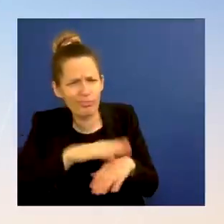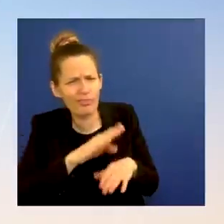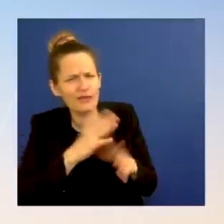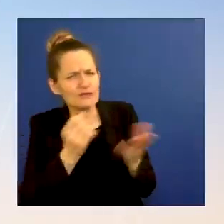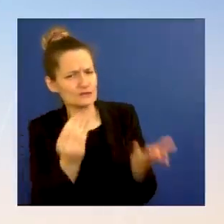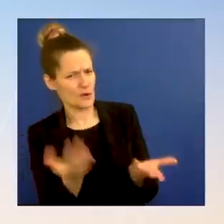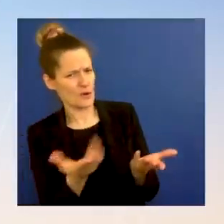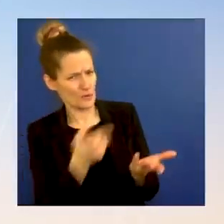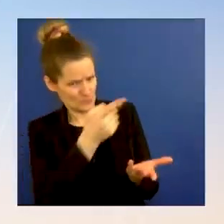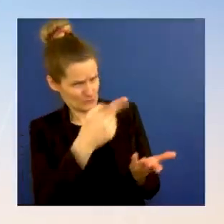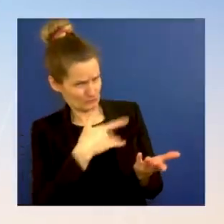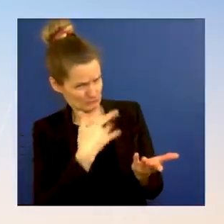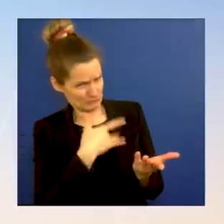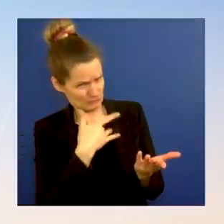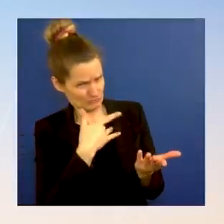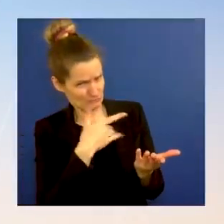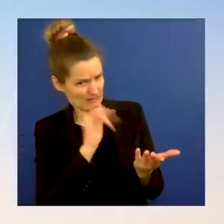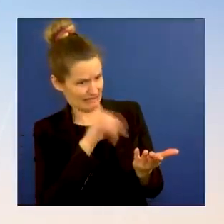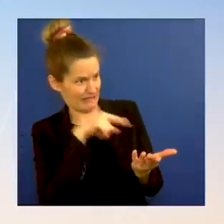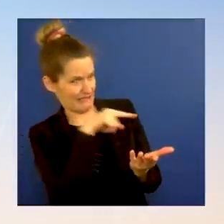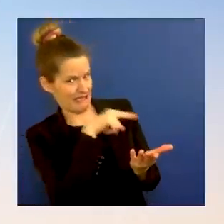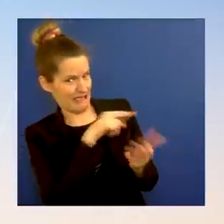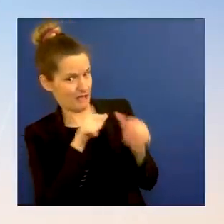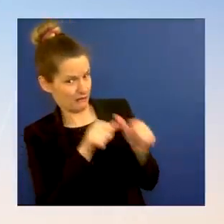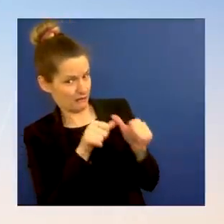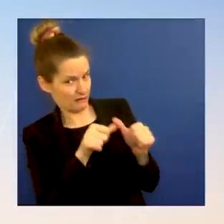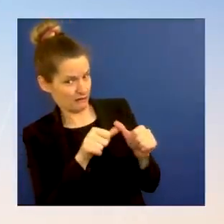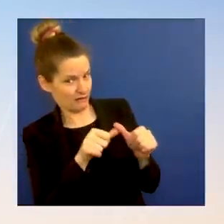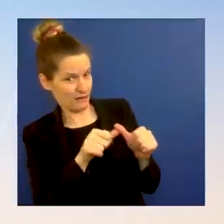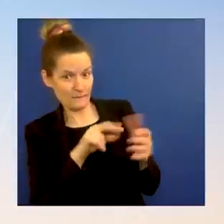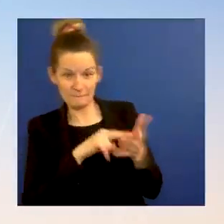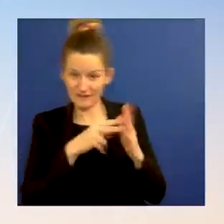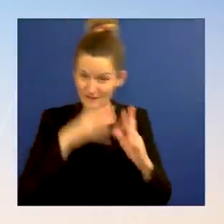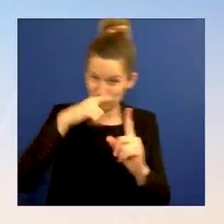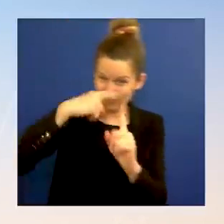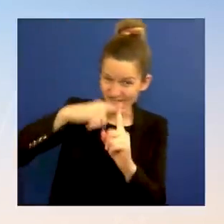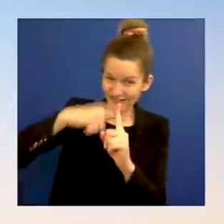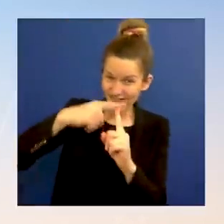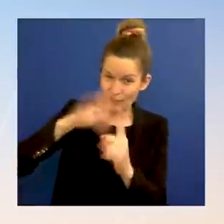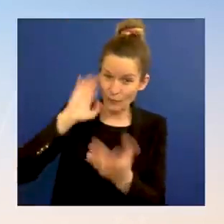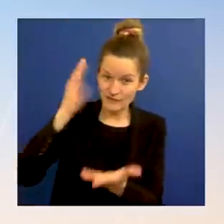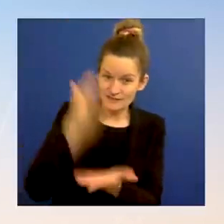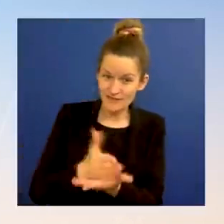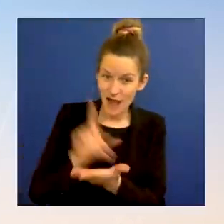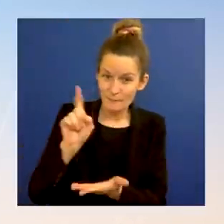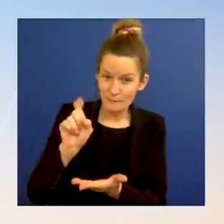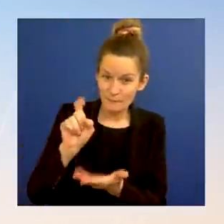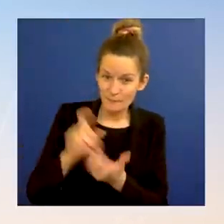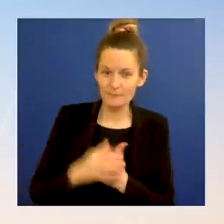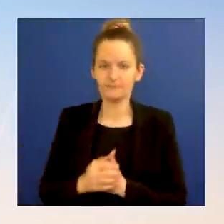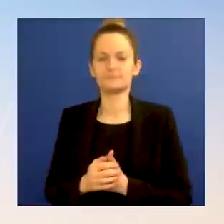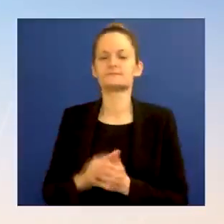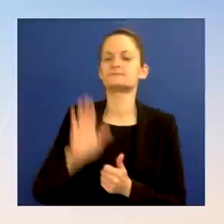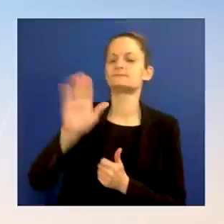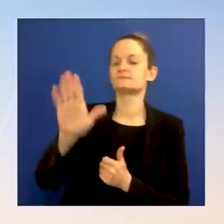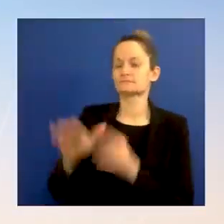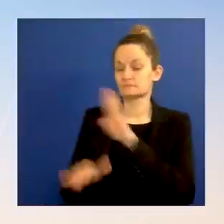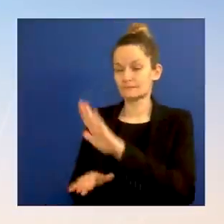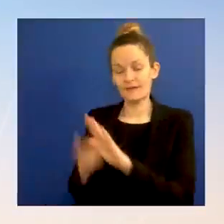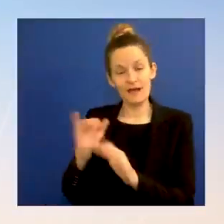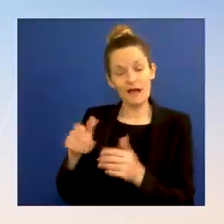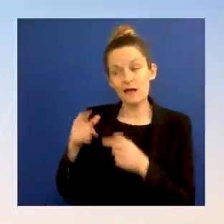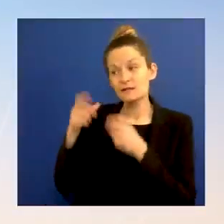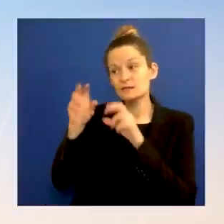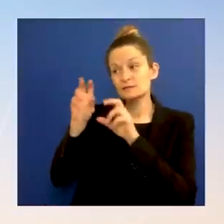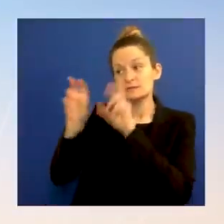I think it's important to separate the stock market from the real economy. And the growth that we've seen in the real economy has been the fastest